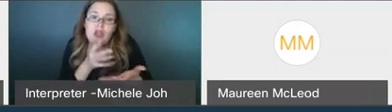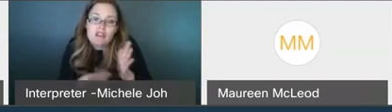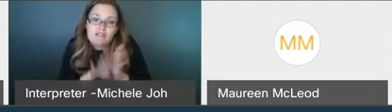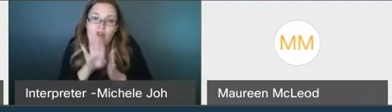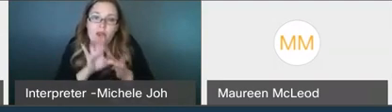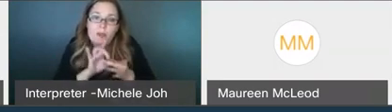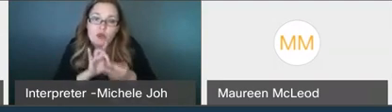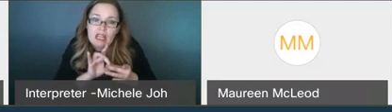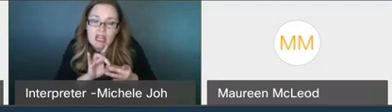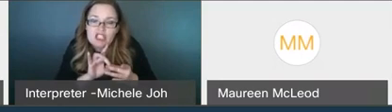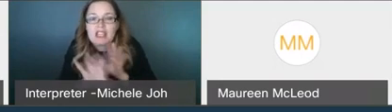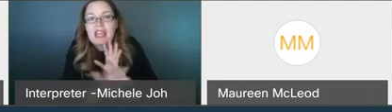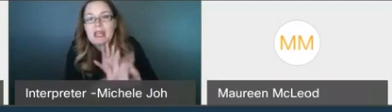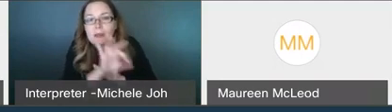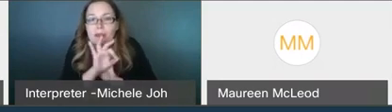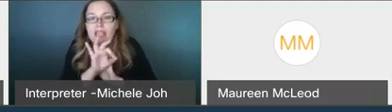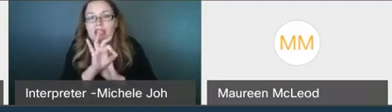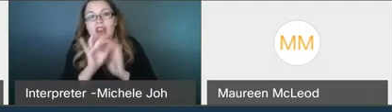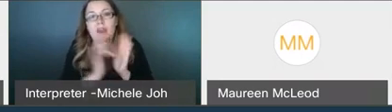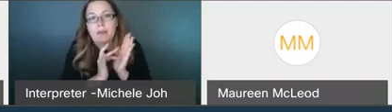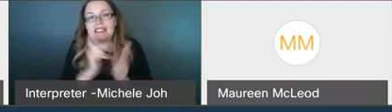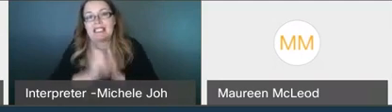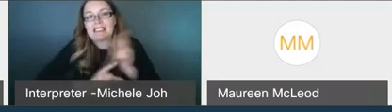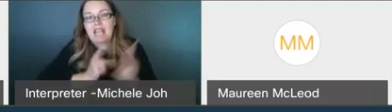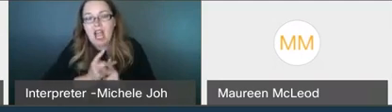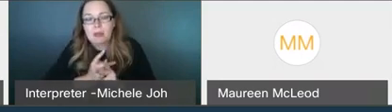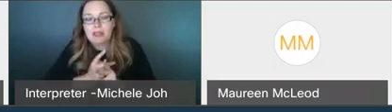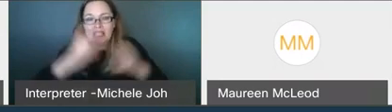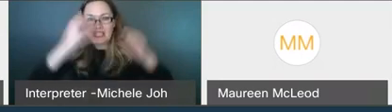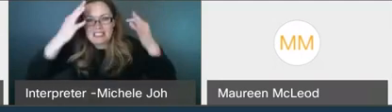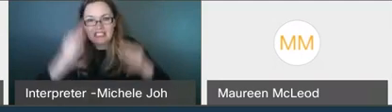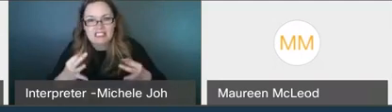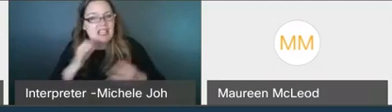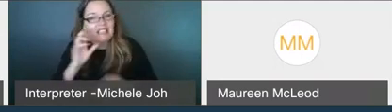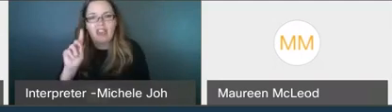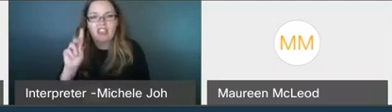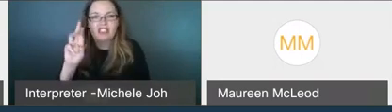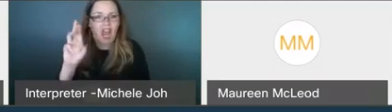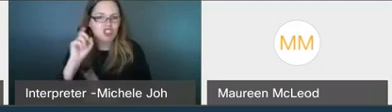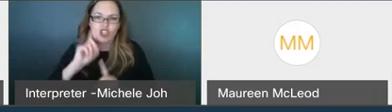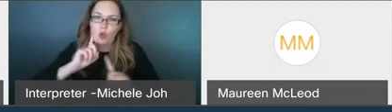on a medication as a mutual decision rather than an edict from the doctor is what has to be done.